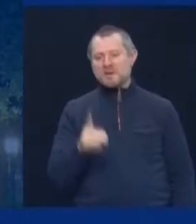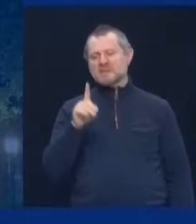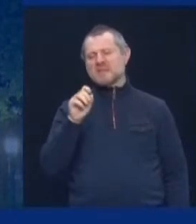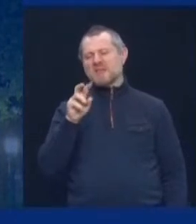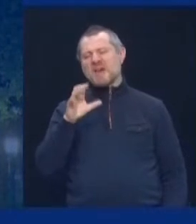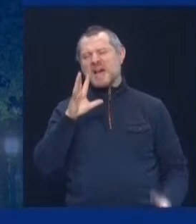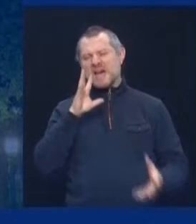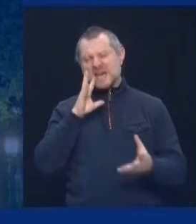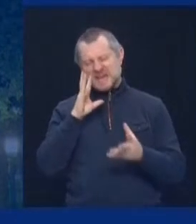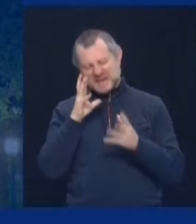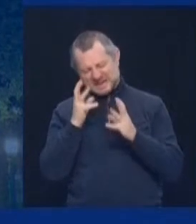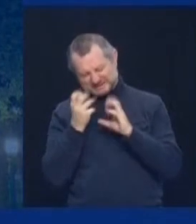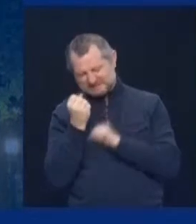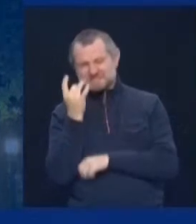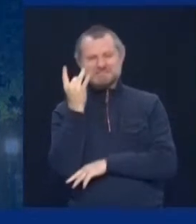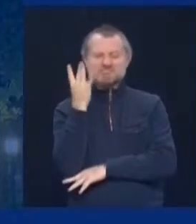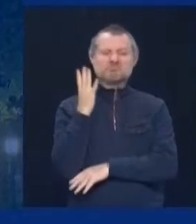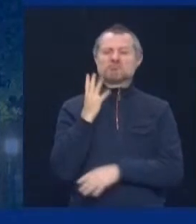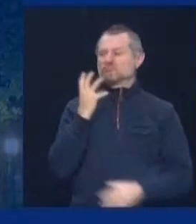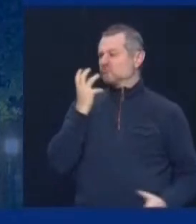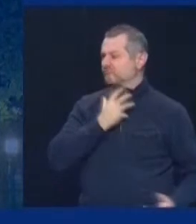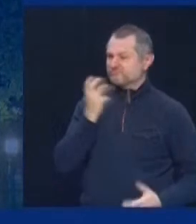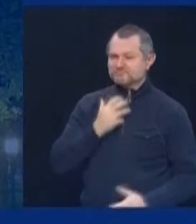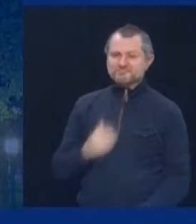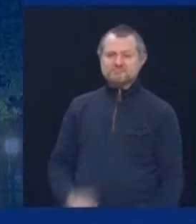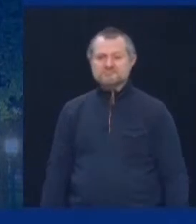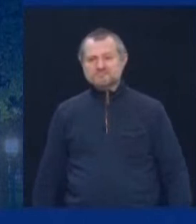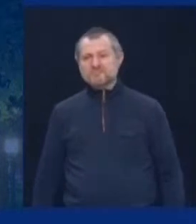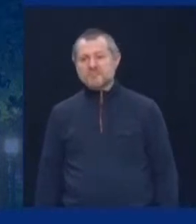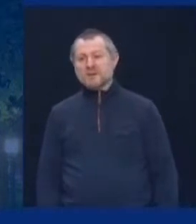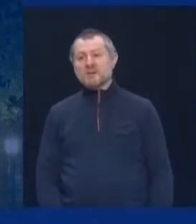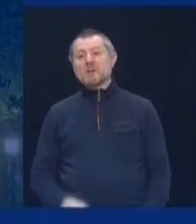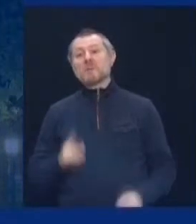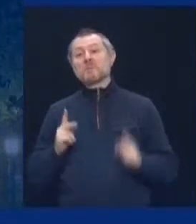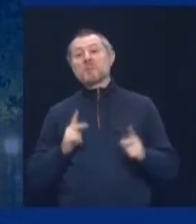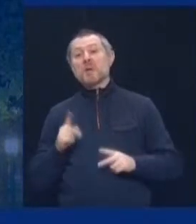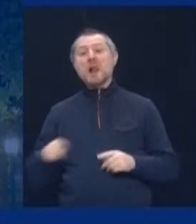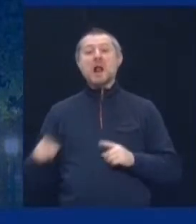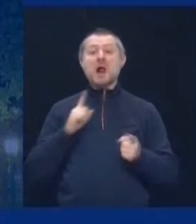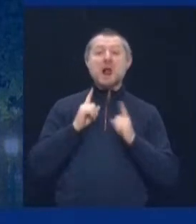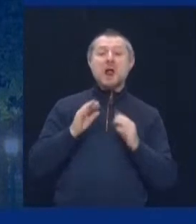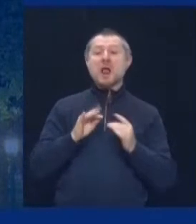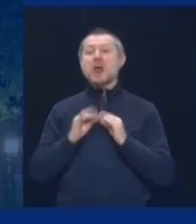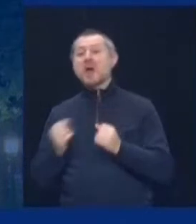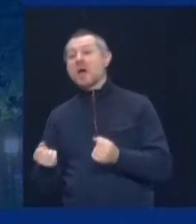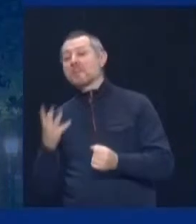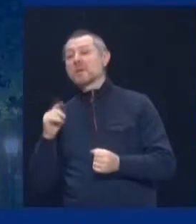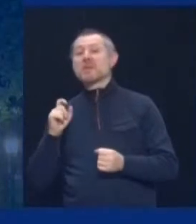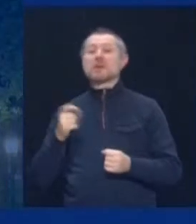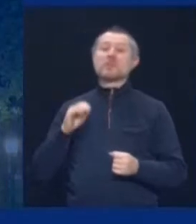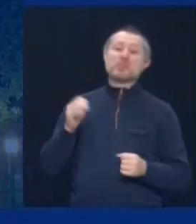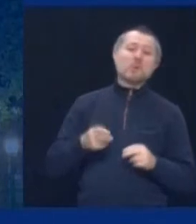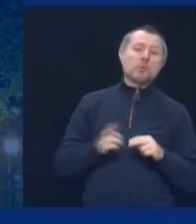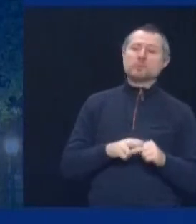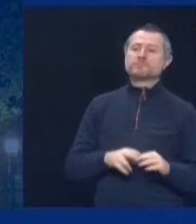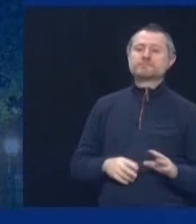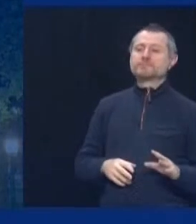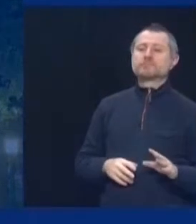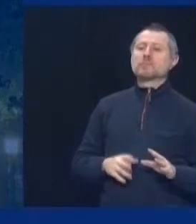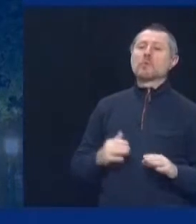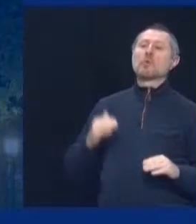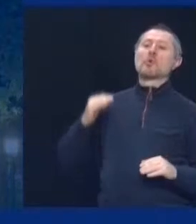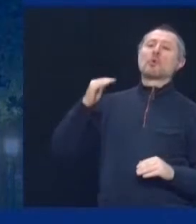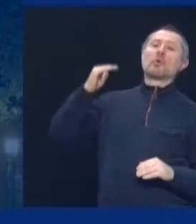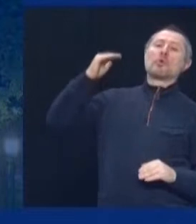not talking about the tax increase they're talking about. You're talking about multiples of that tax increase. You're talking to